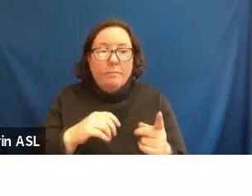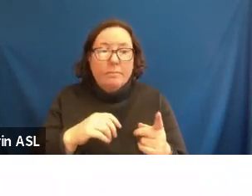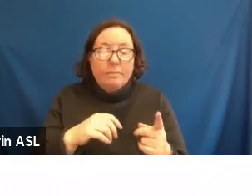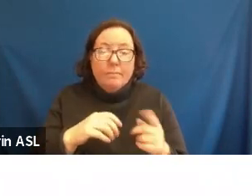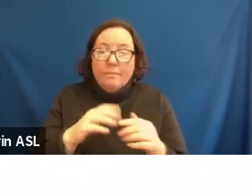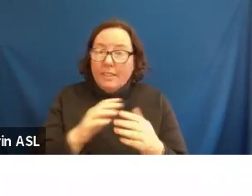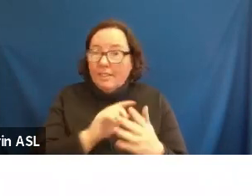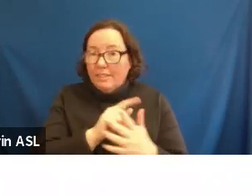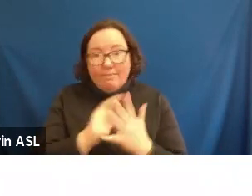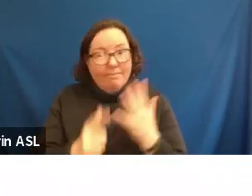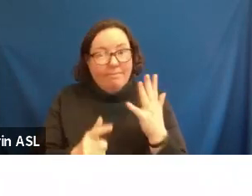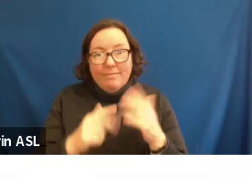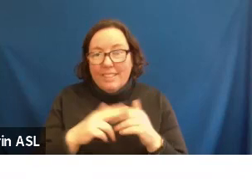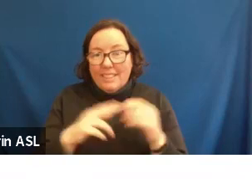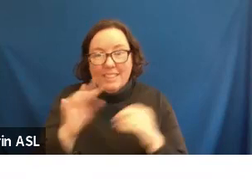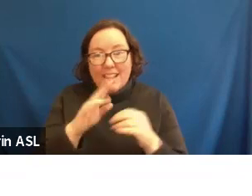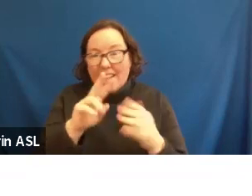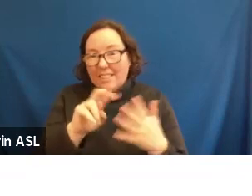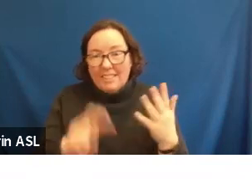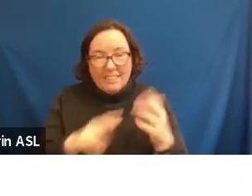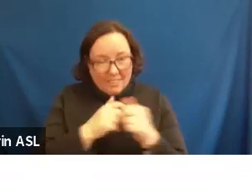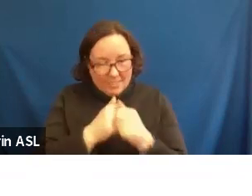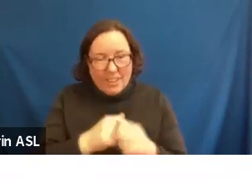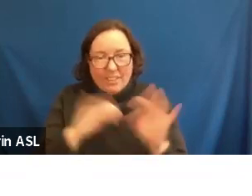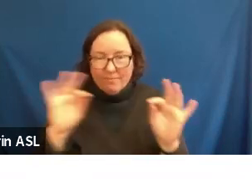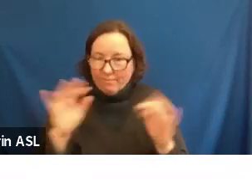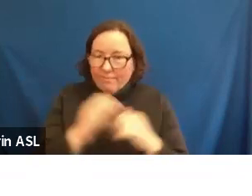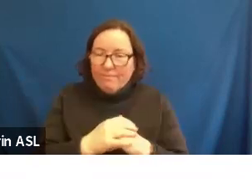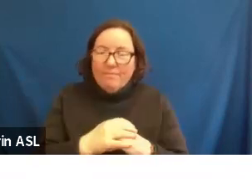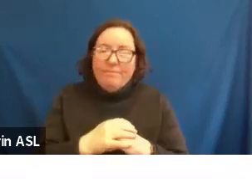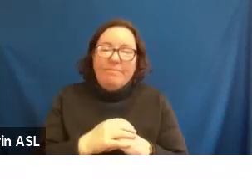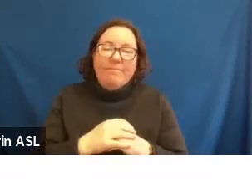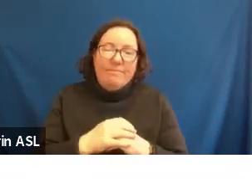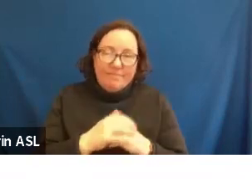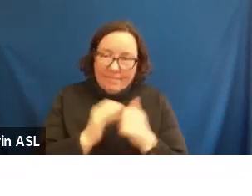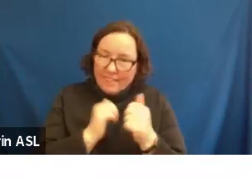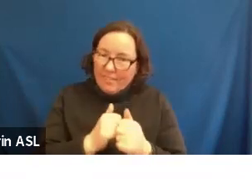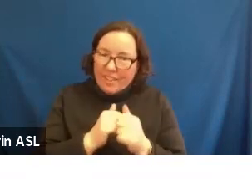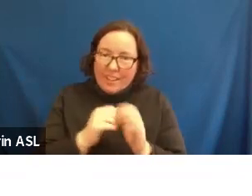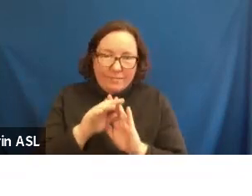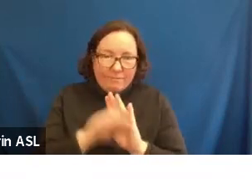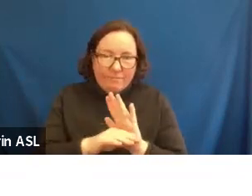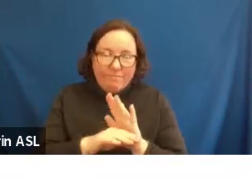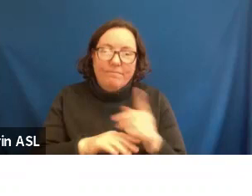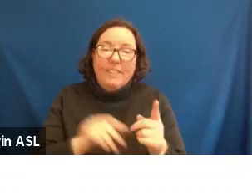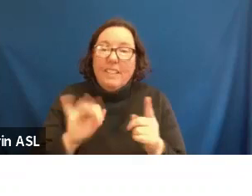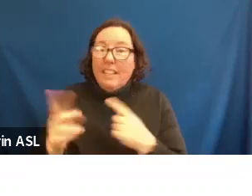deck. So I'll stick to the script here on the deck. And if there are any specific questions, he